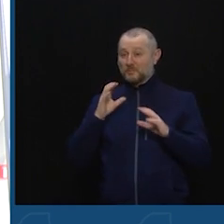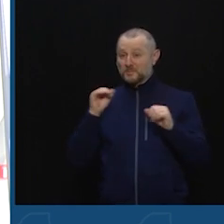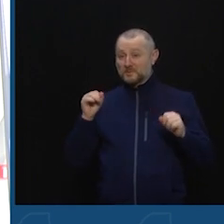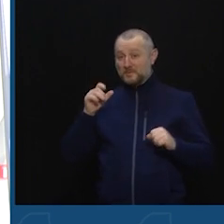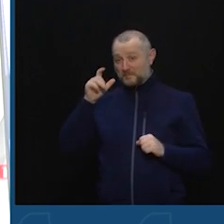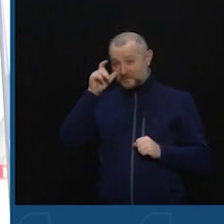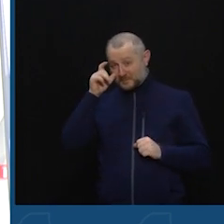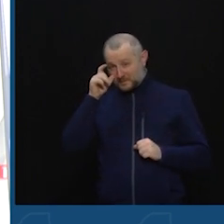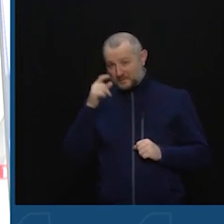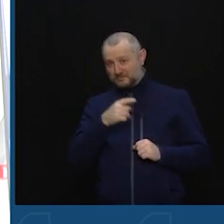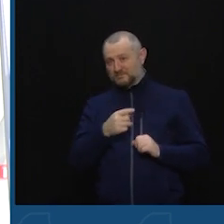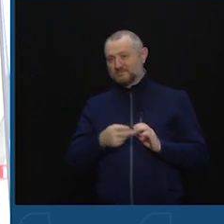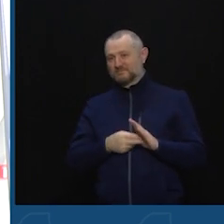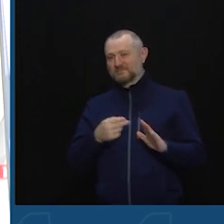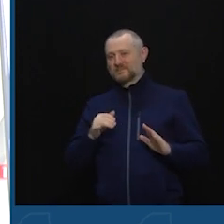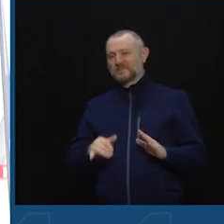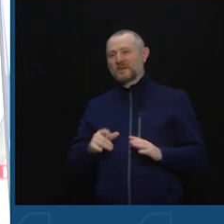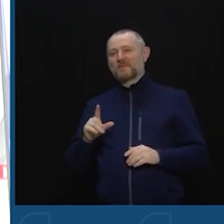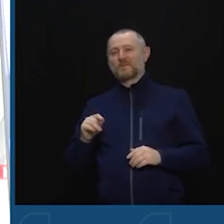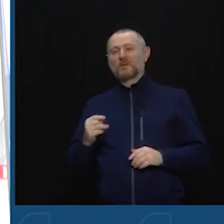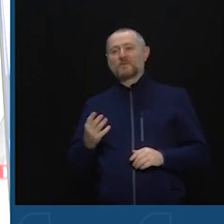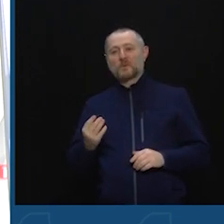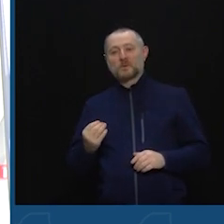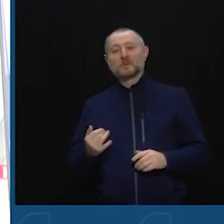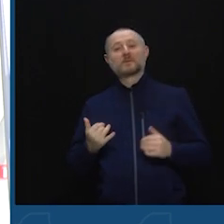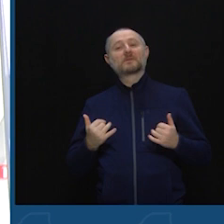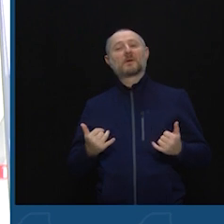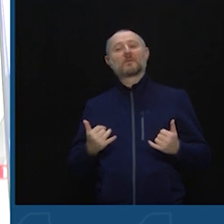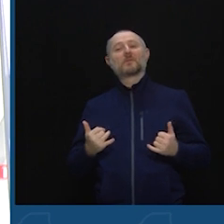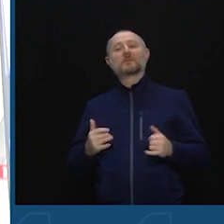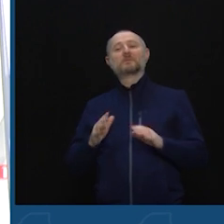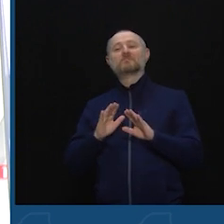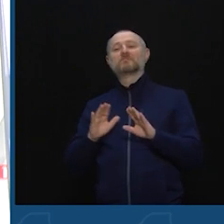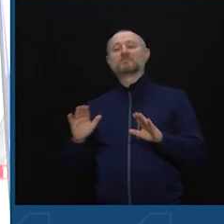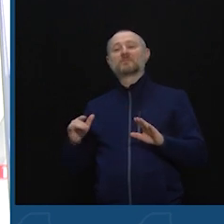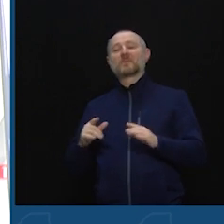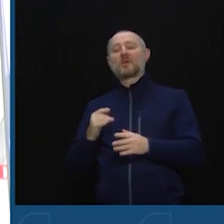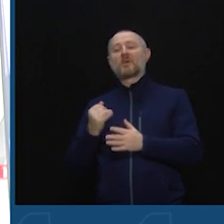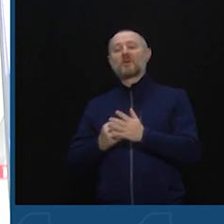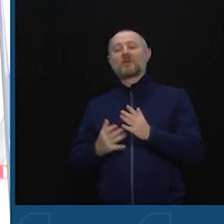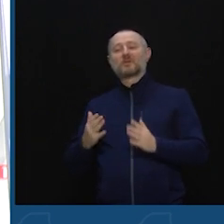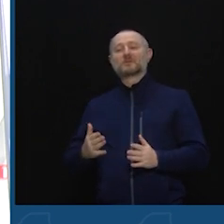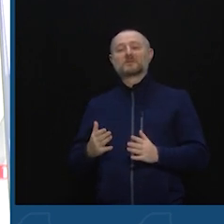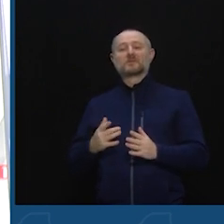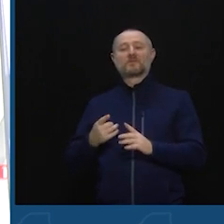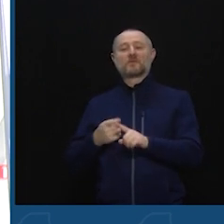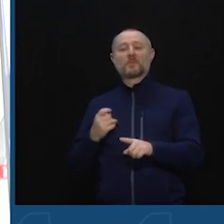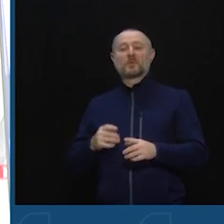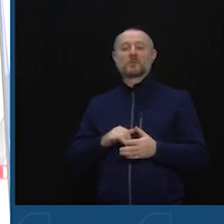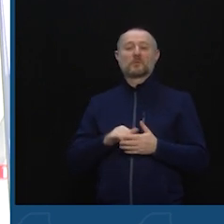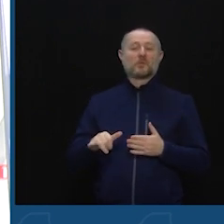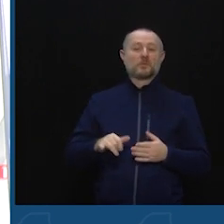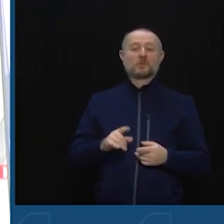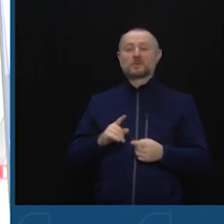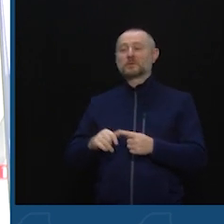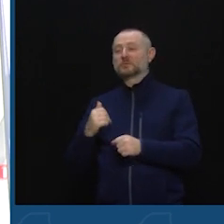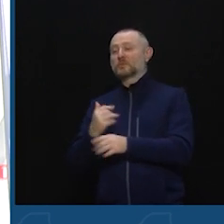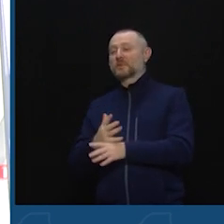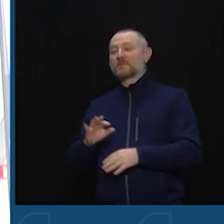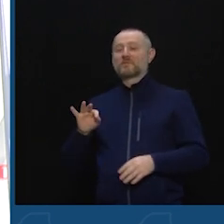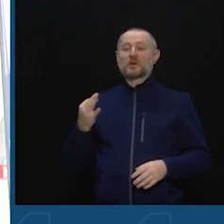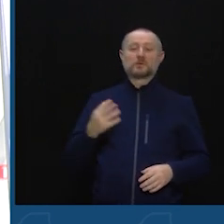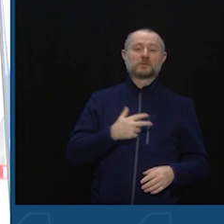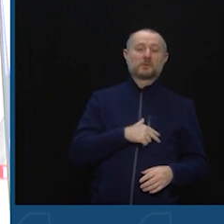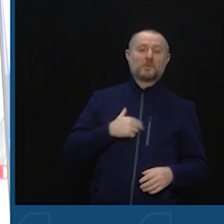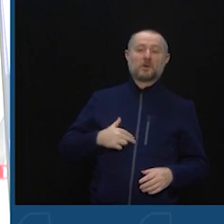LaGuardia, iconic public art created by celebrated artists from New York, from Germany, from France, from Denmark, adorn what is